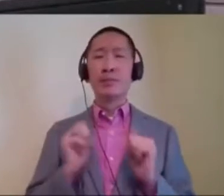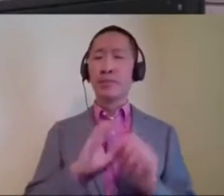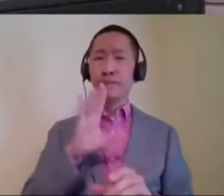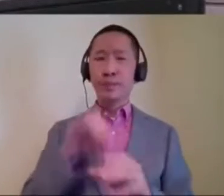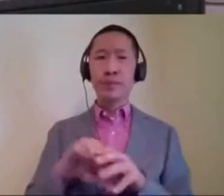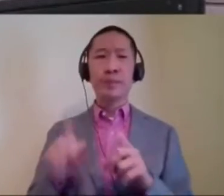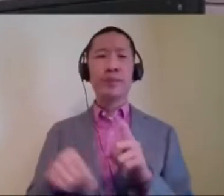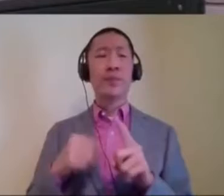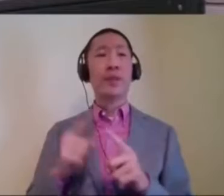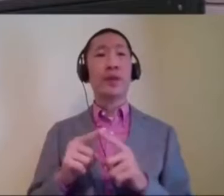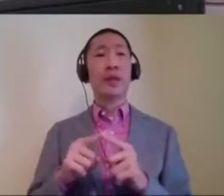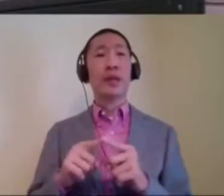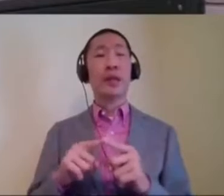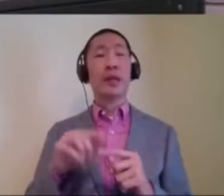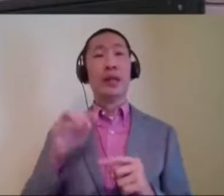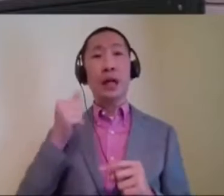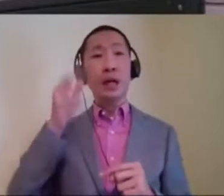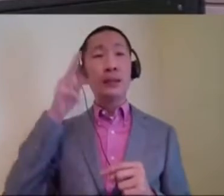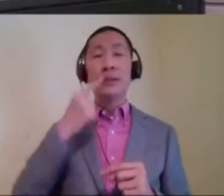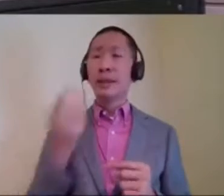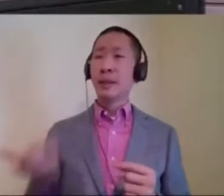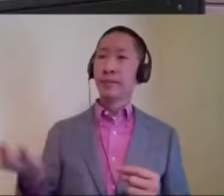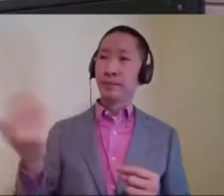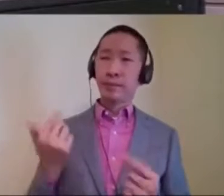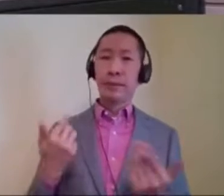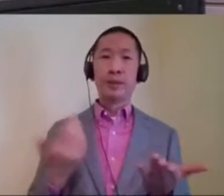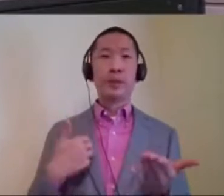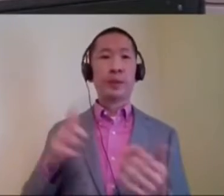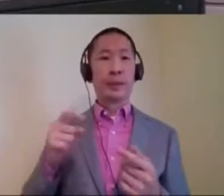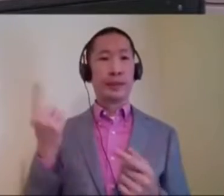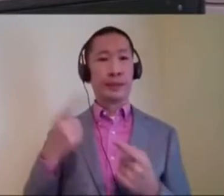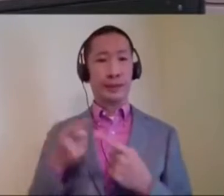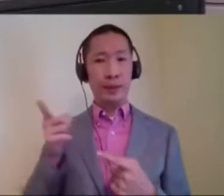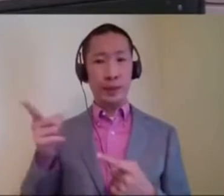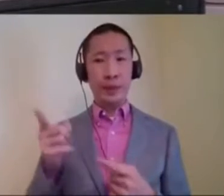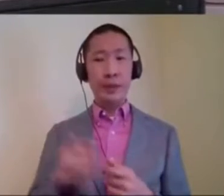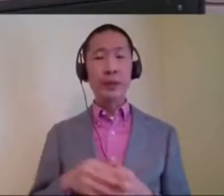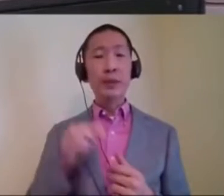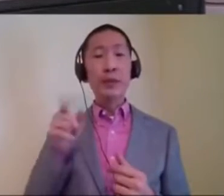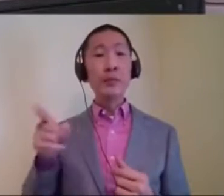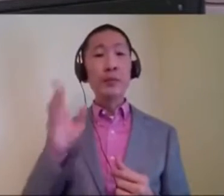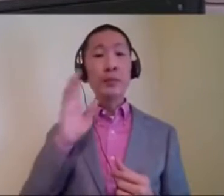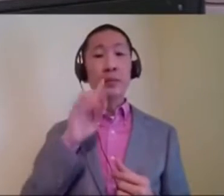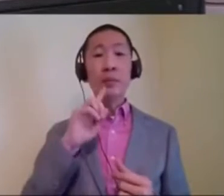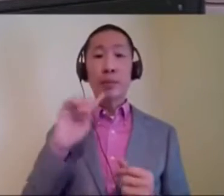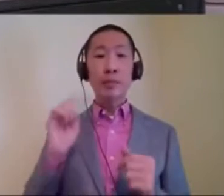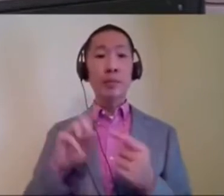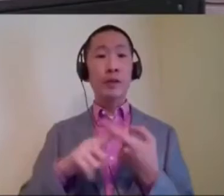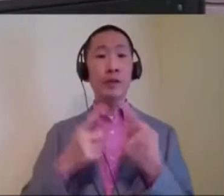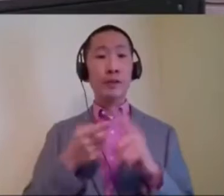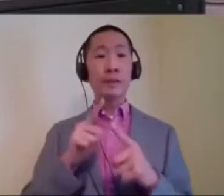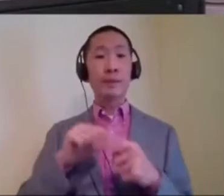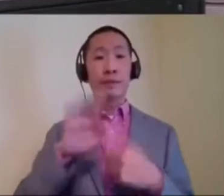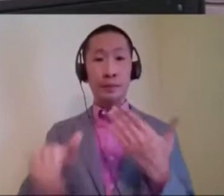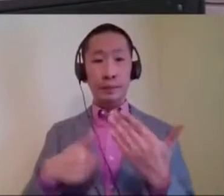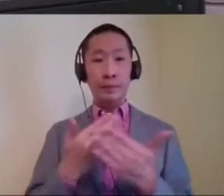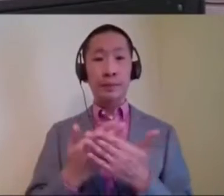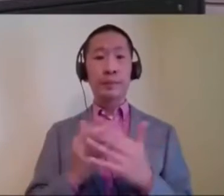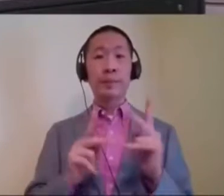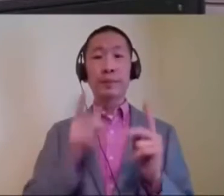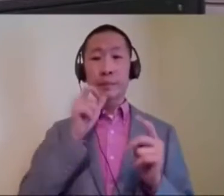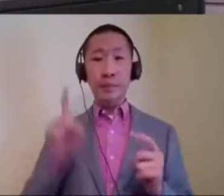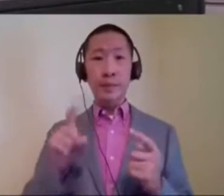and her uncles said, baby, come here, we need something from you. She was the friend to all those who needed